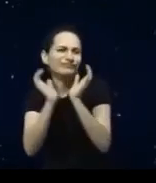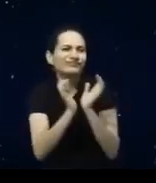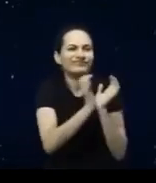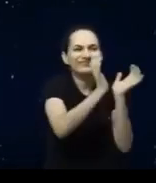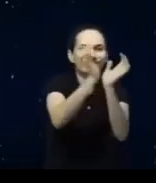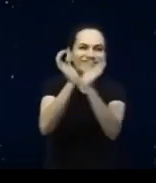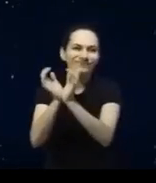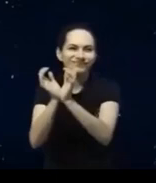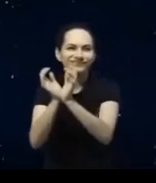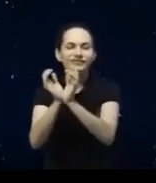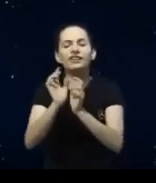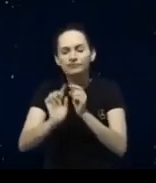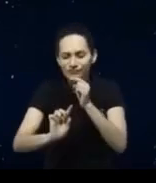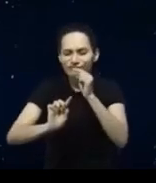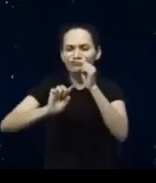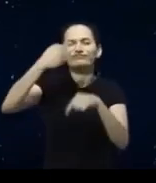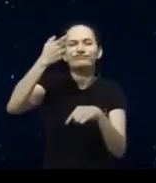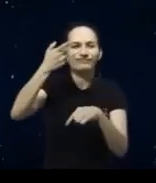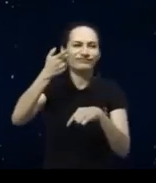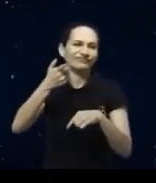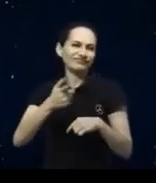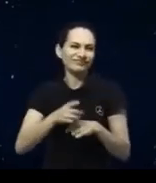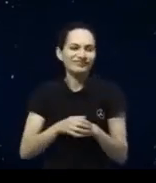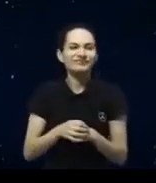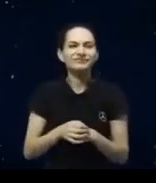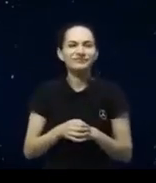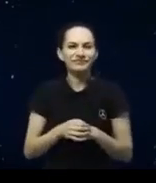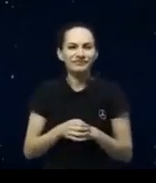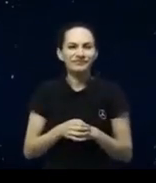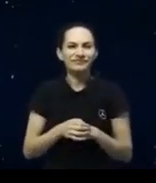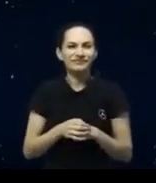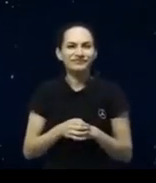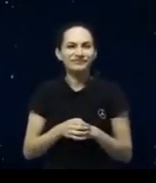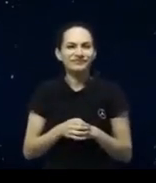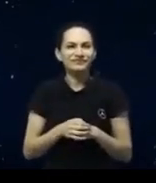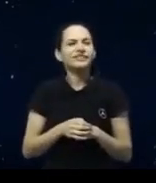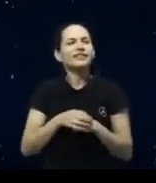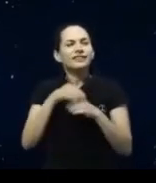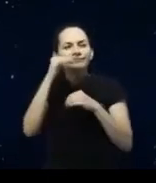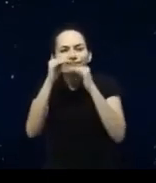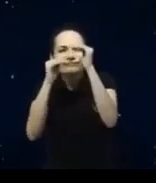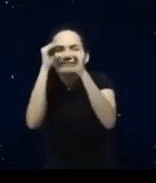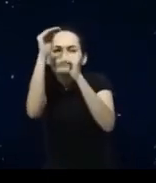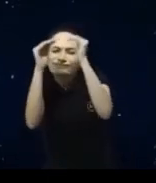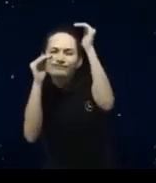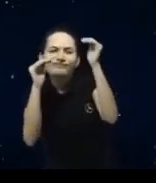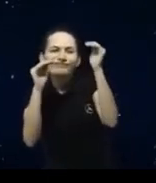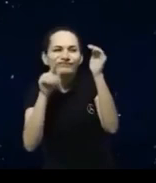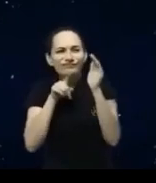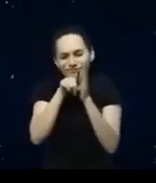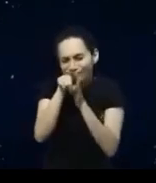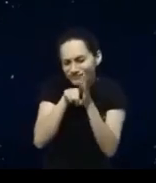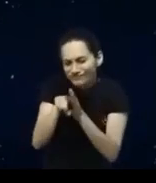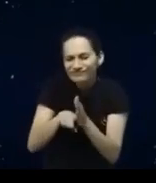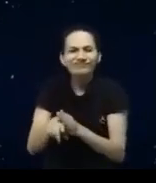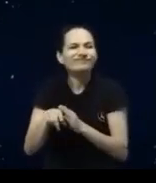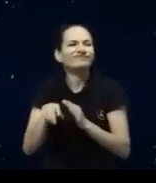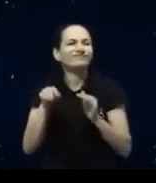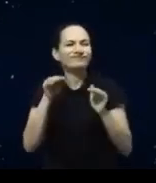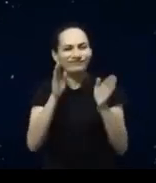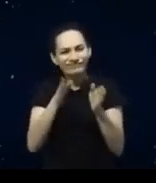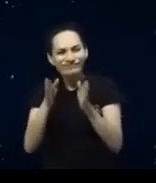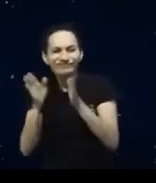fields you are covering to such a great success, research, development, production, sales and